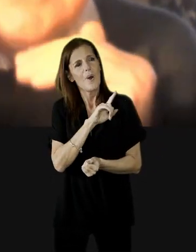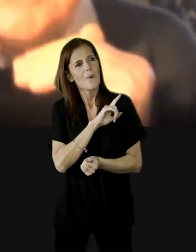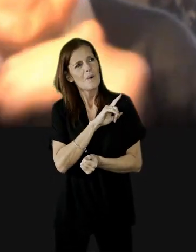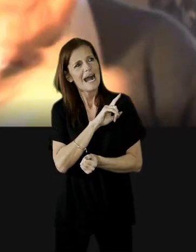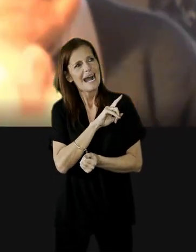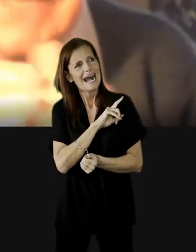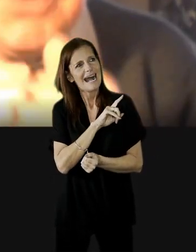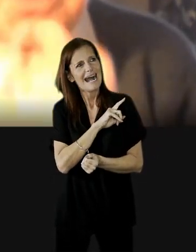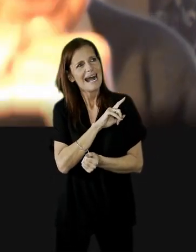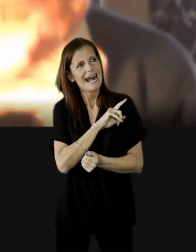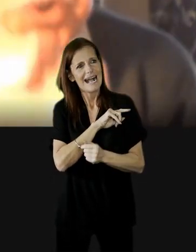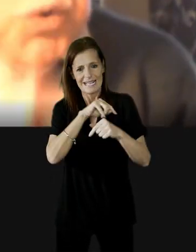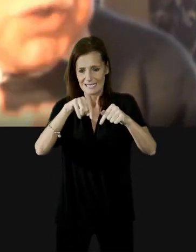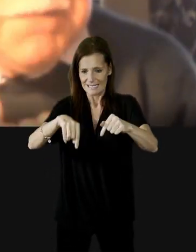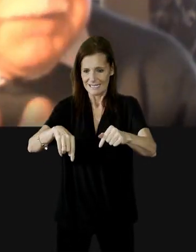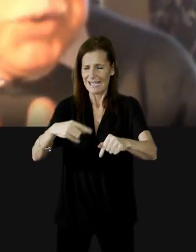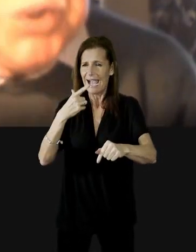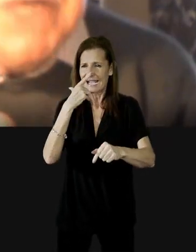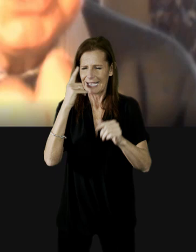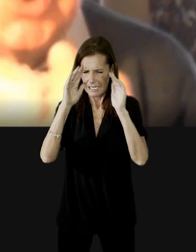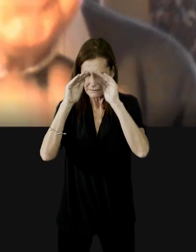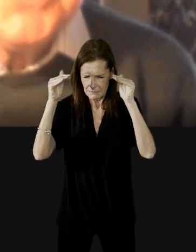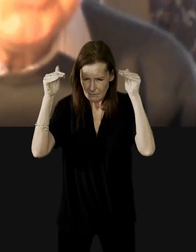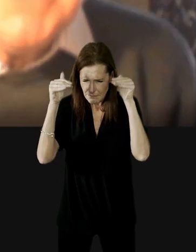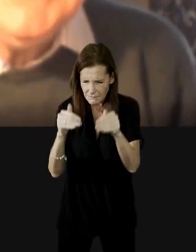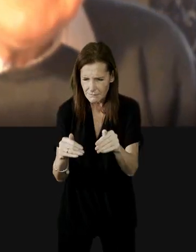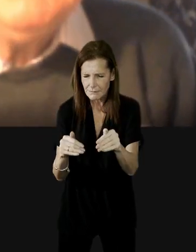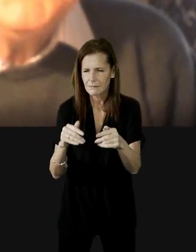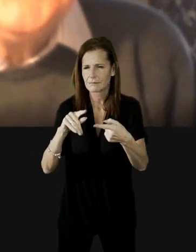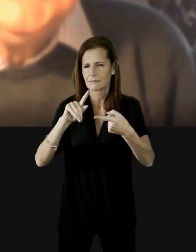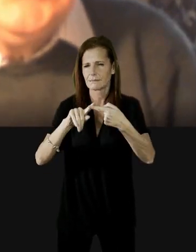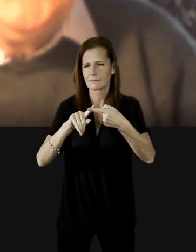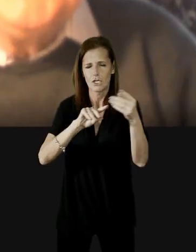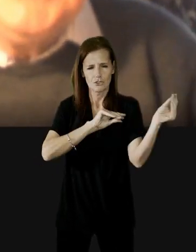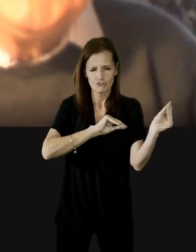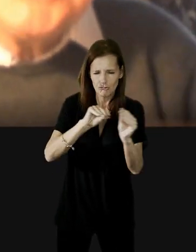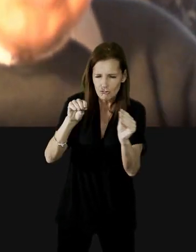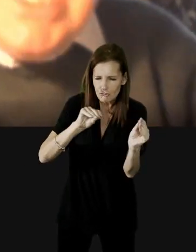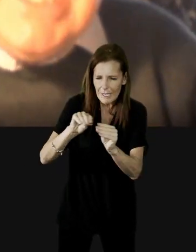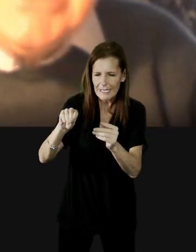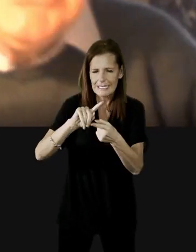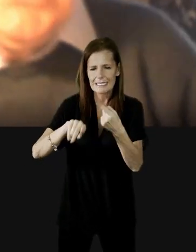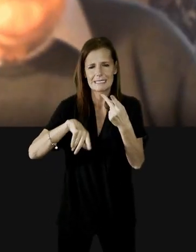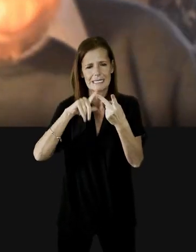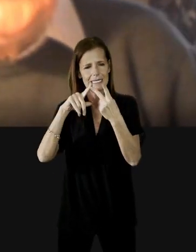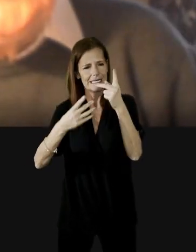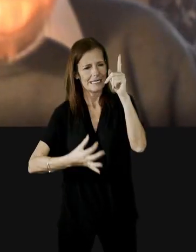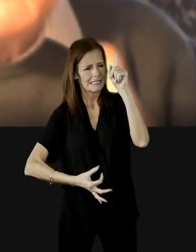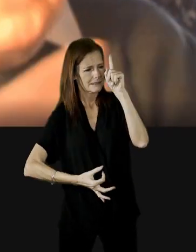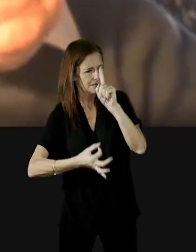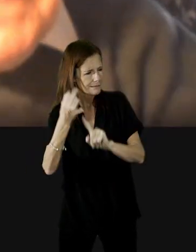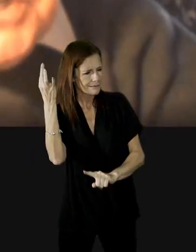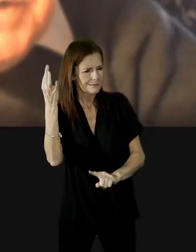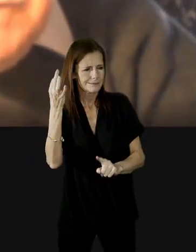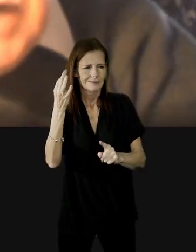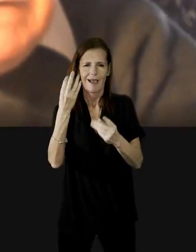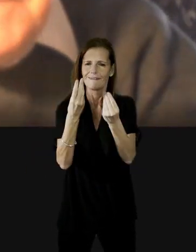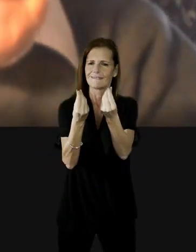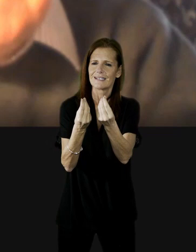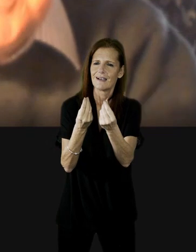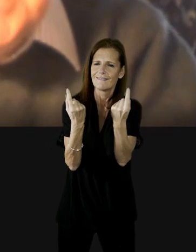the fact that the resource can be put in with concentrated efforts on training, on on improvement